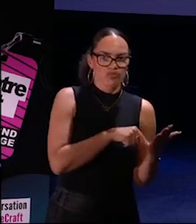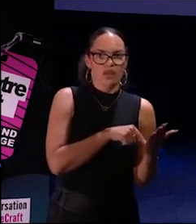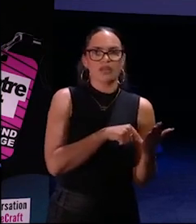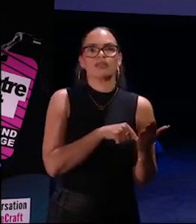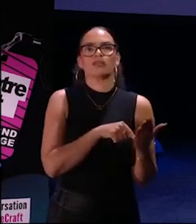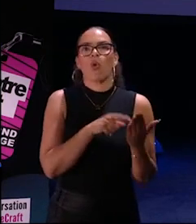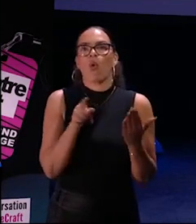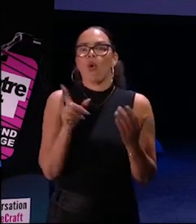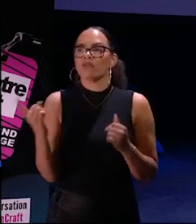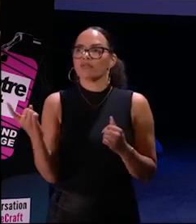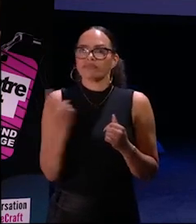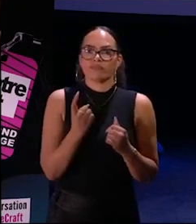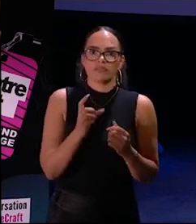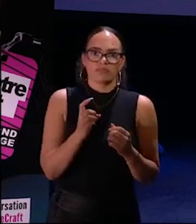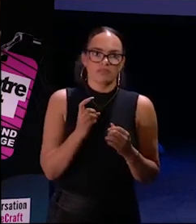of work.